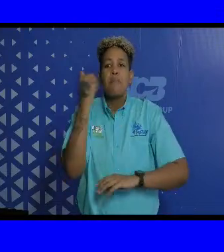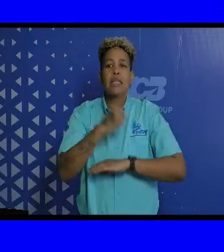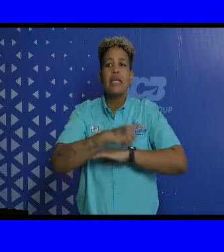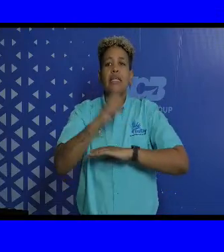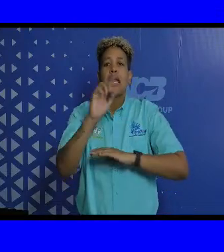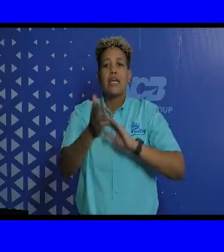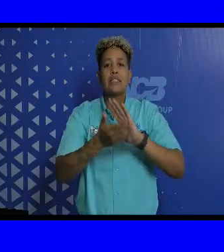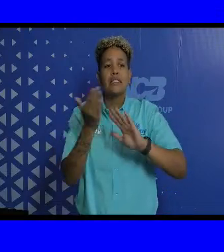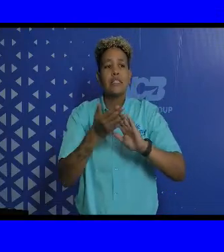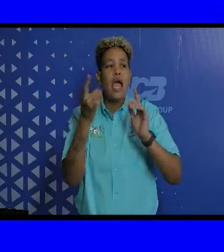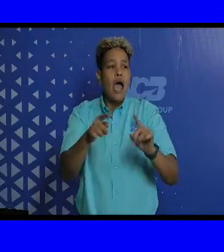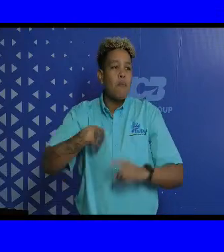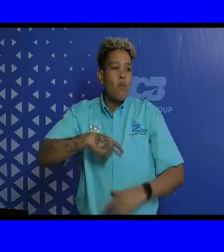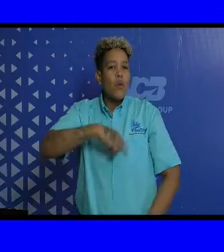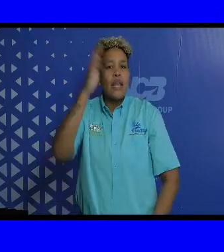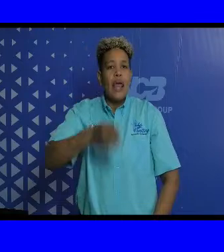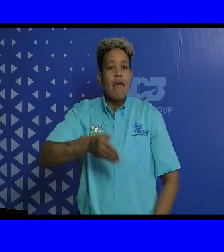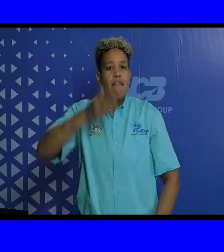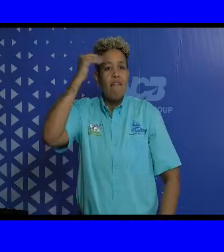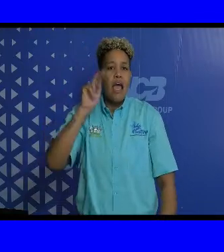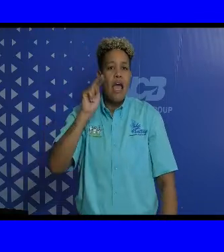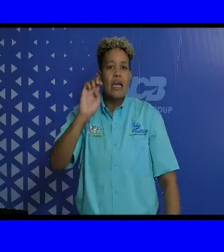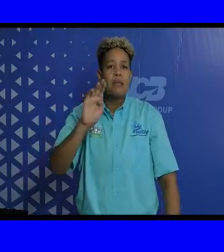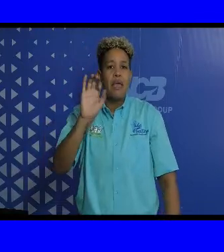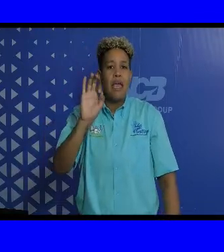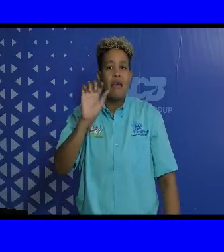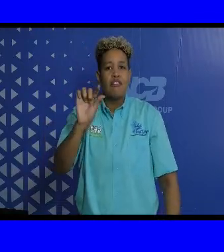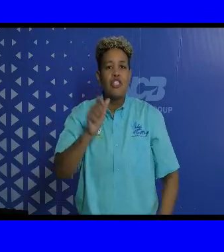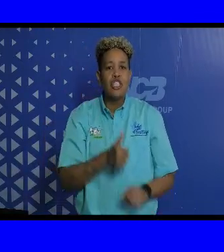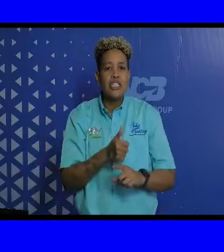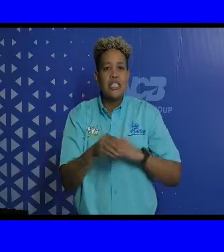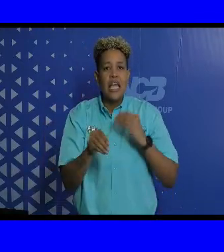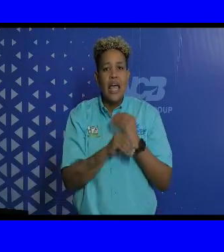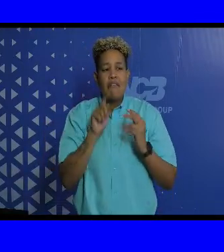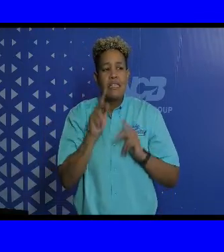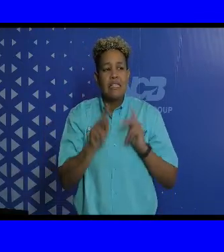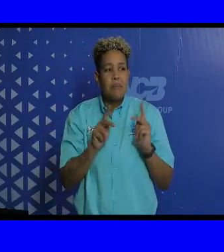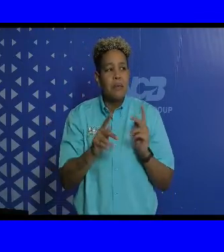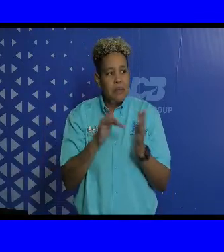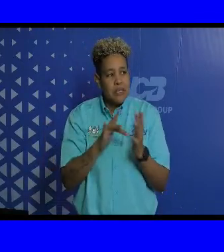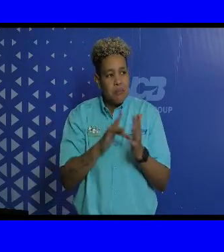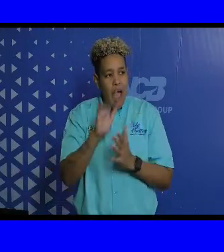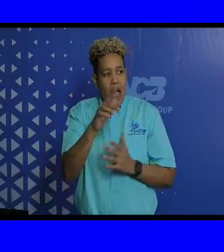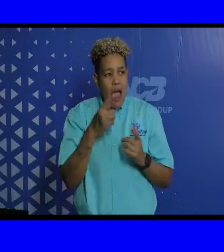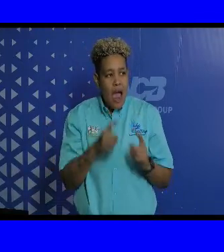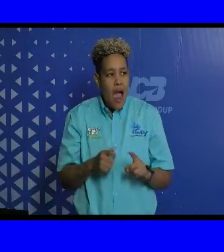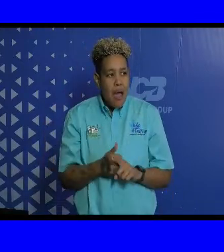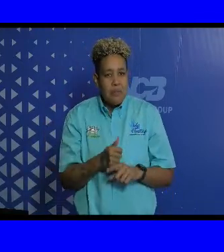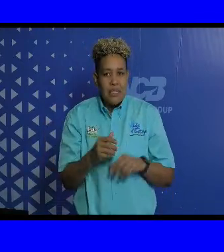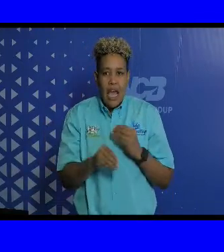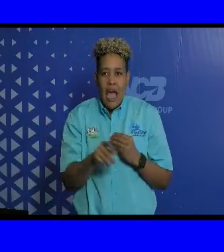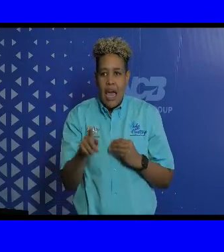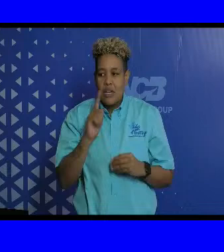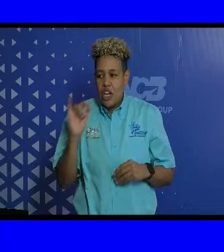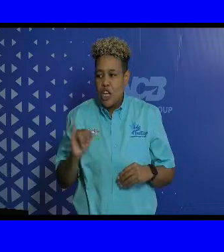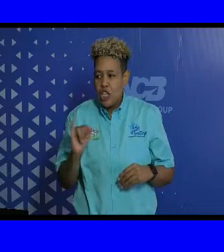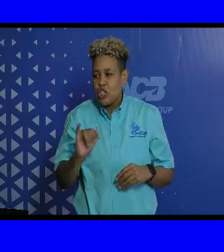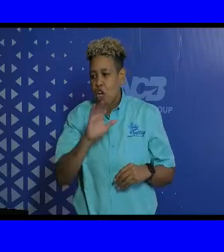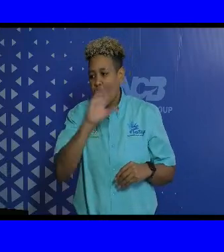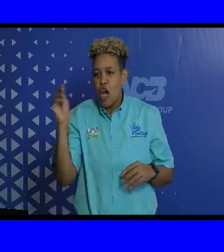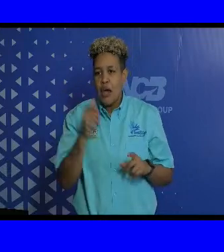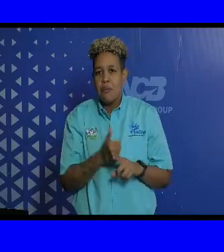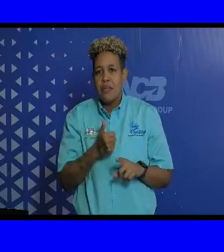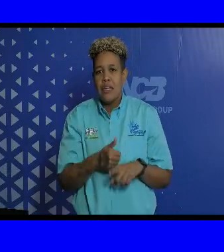ahead. We never forget that NCBFG is the people's bank and the insurance